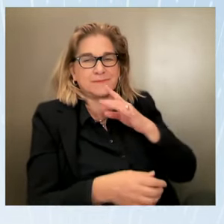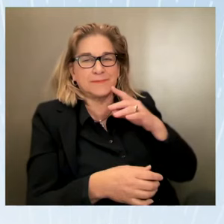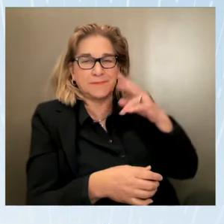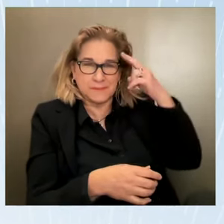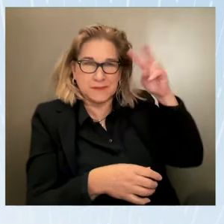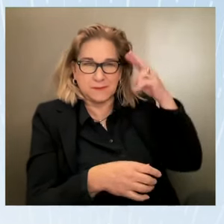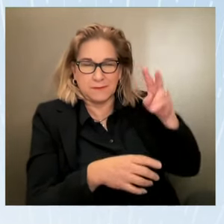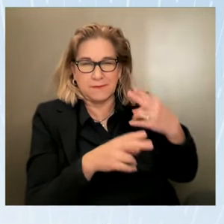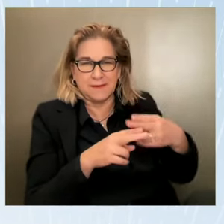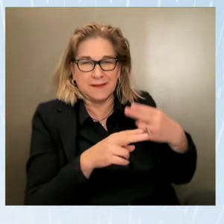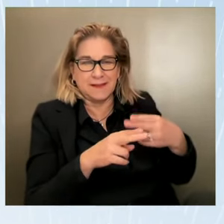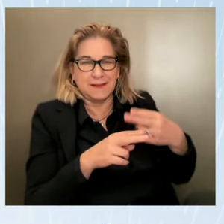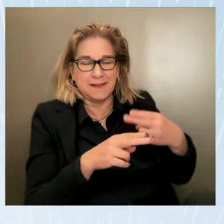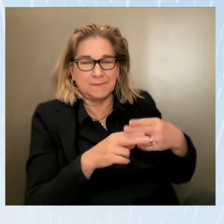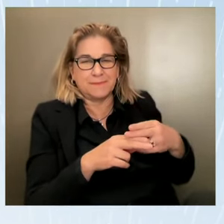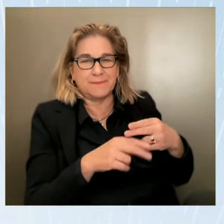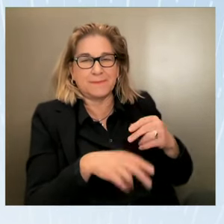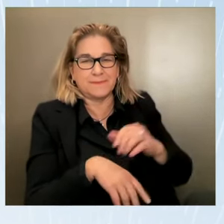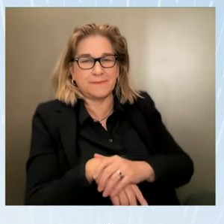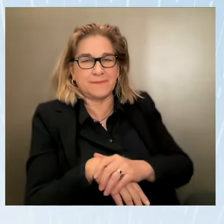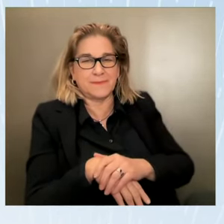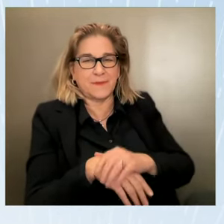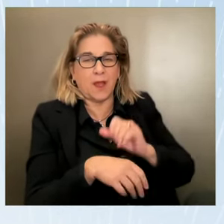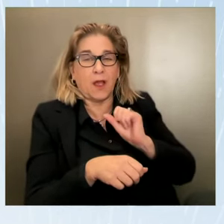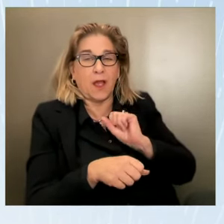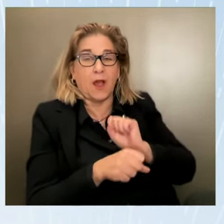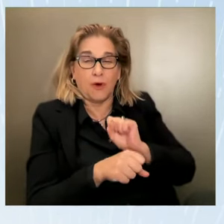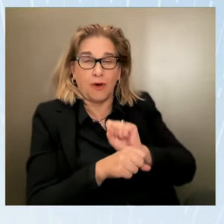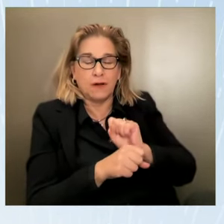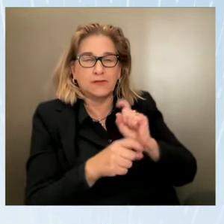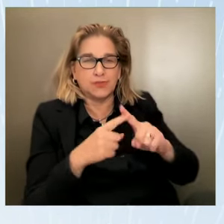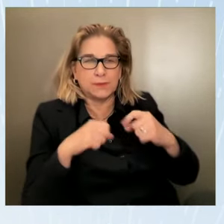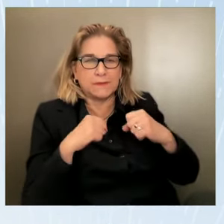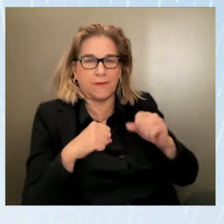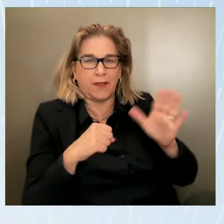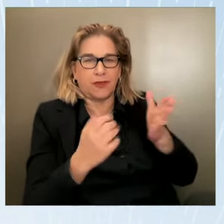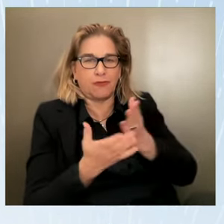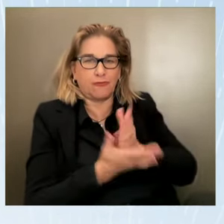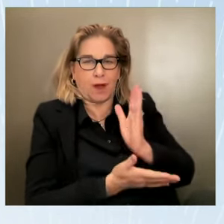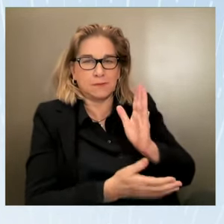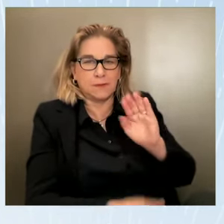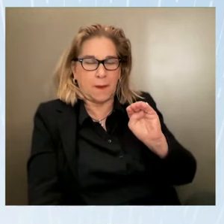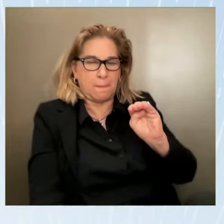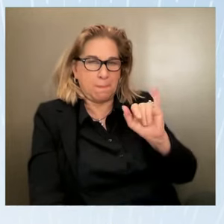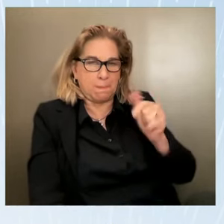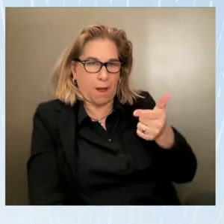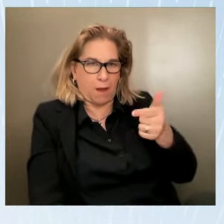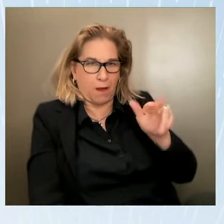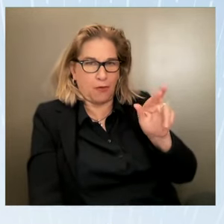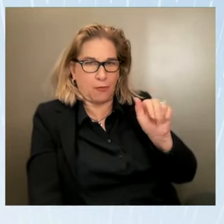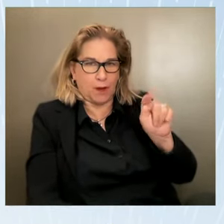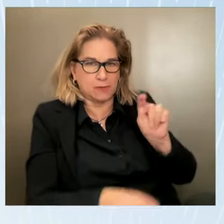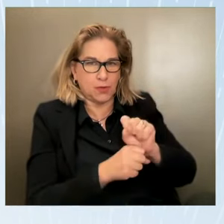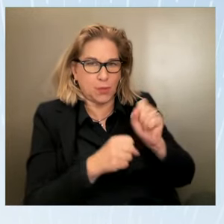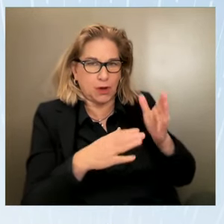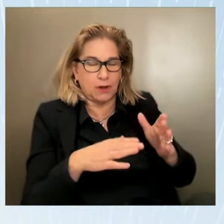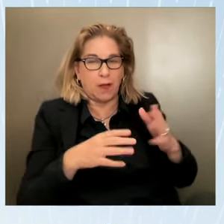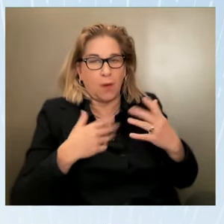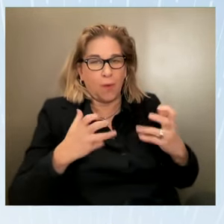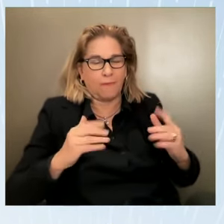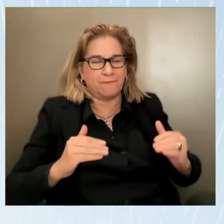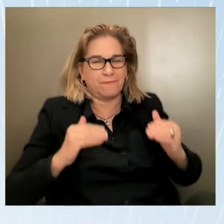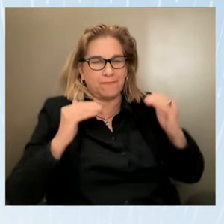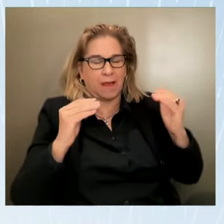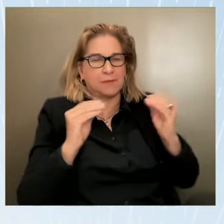rights and its years of tireless advocacy and organizing to advance a more just and humane migration process free of